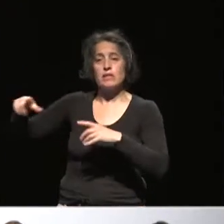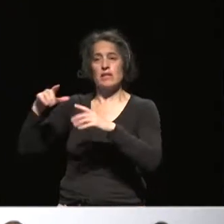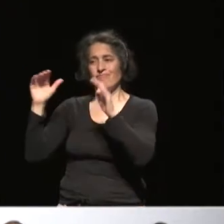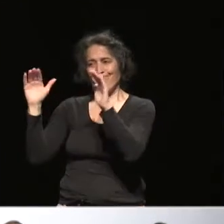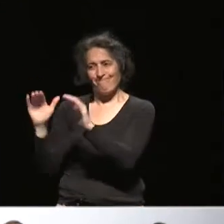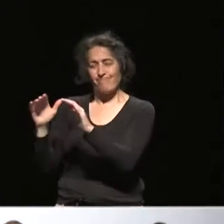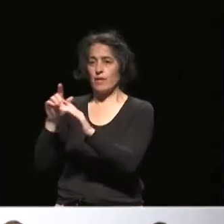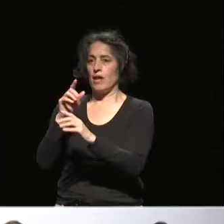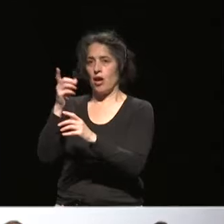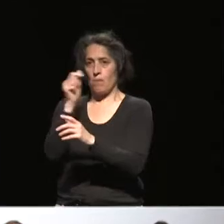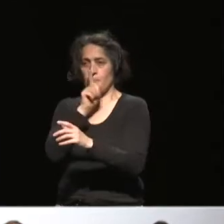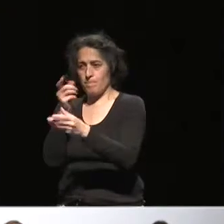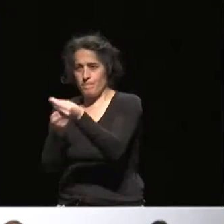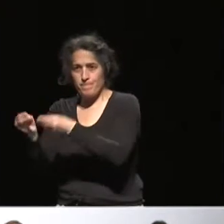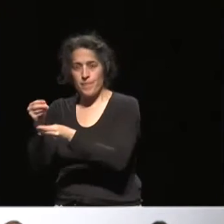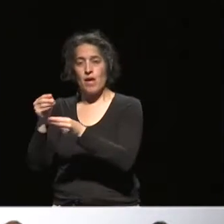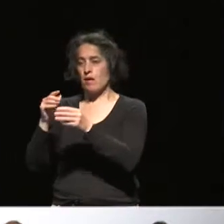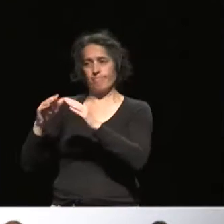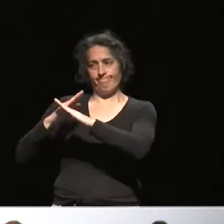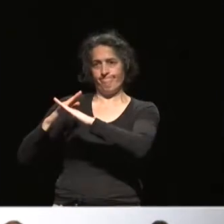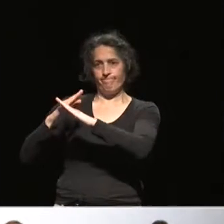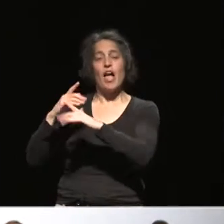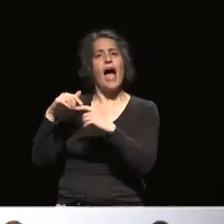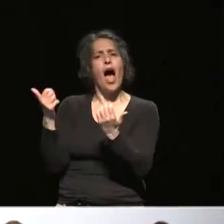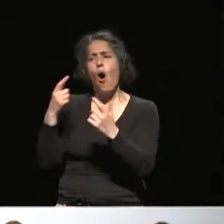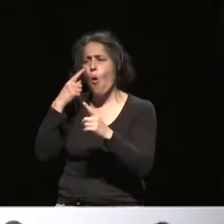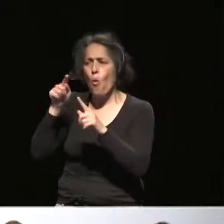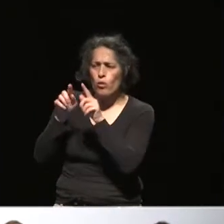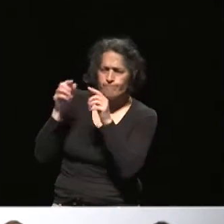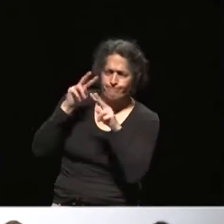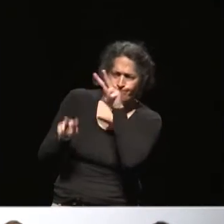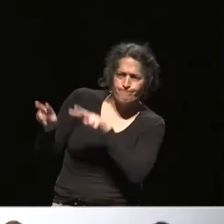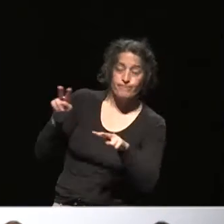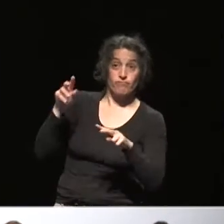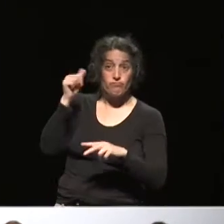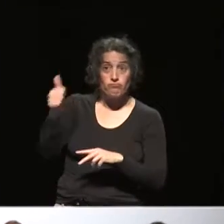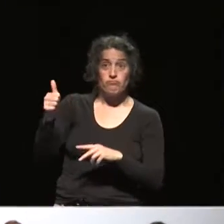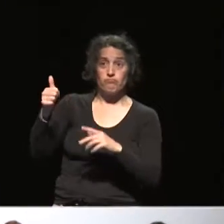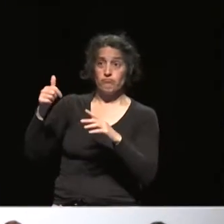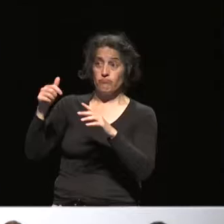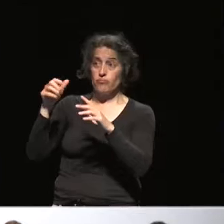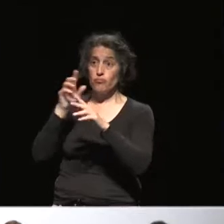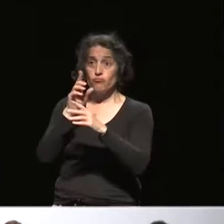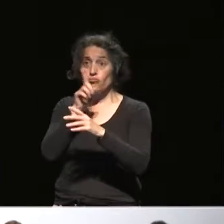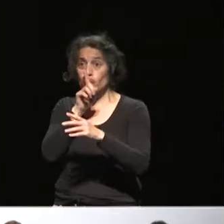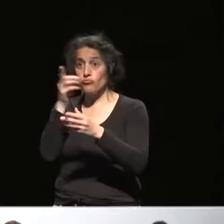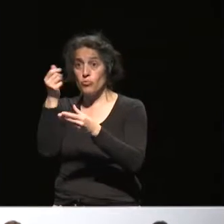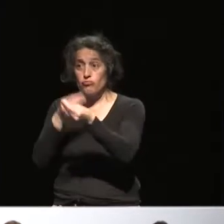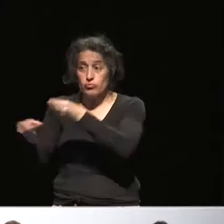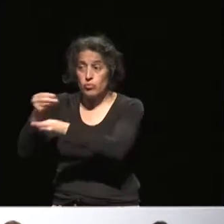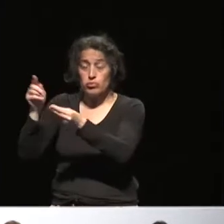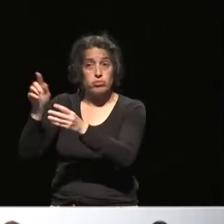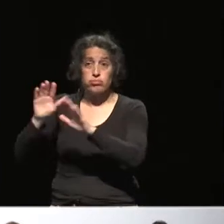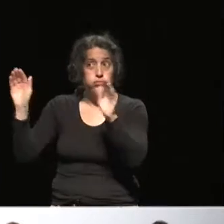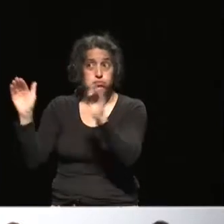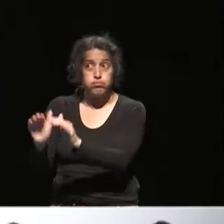like you on how to measure corruption. There will be an indicator on corruption in the new EU result framework that will be adopted.